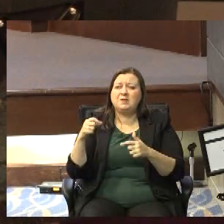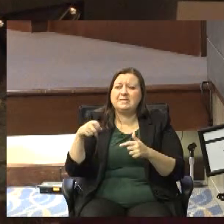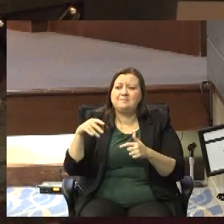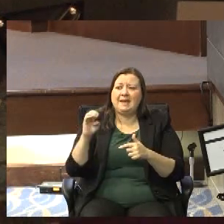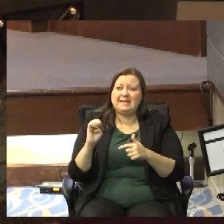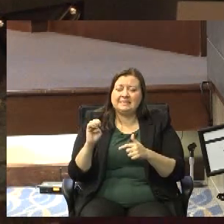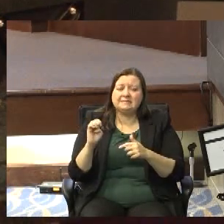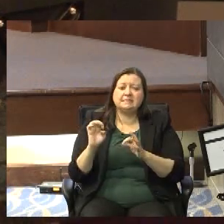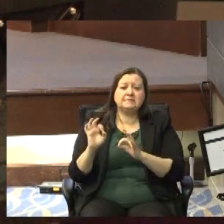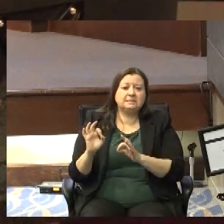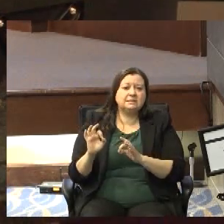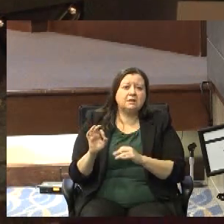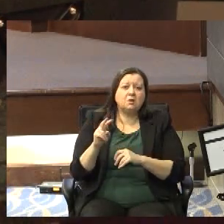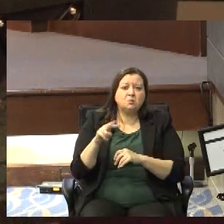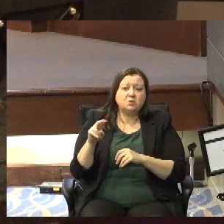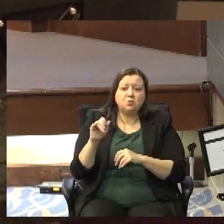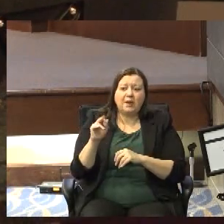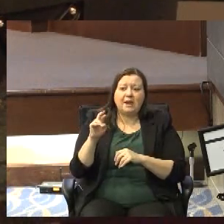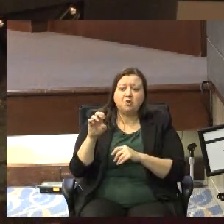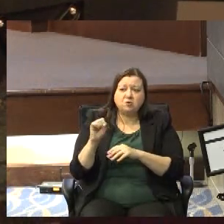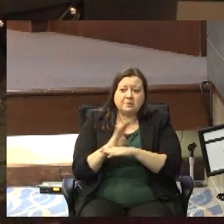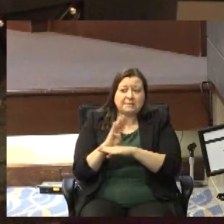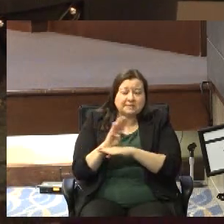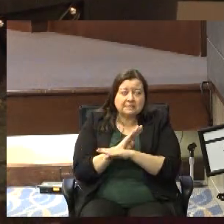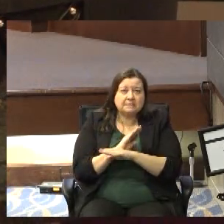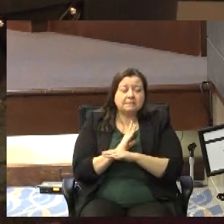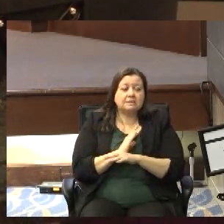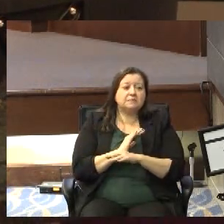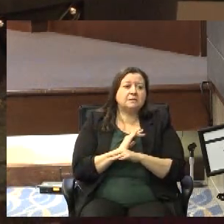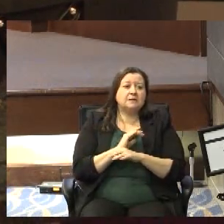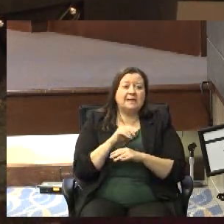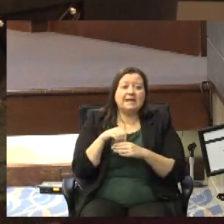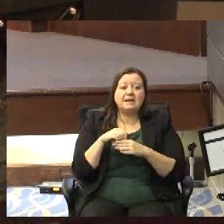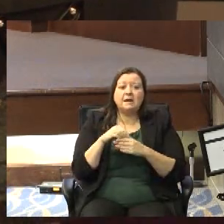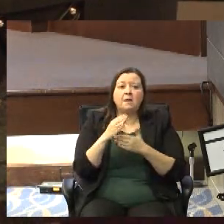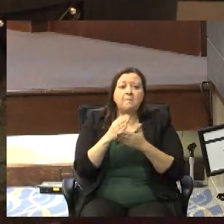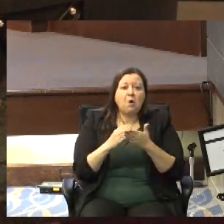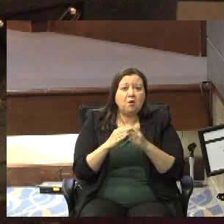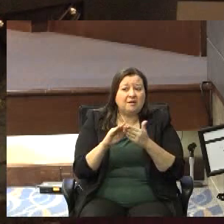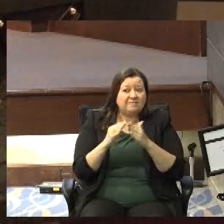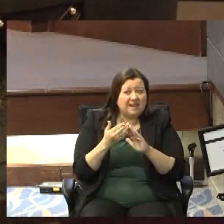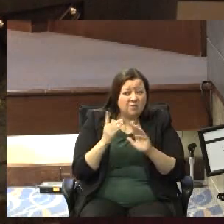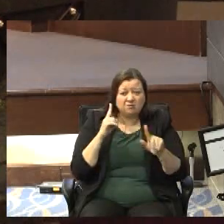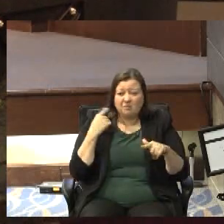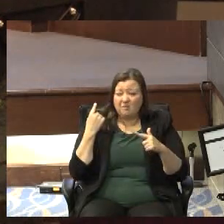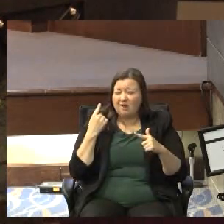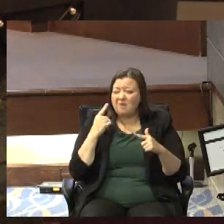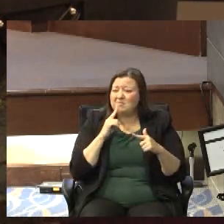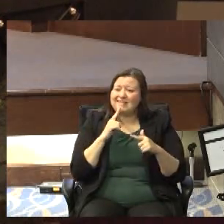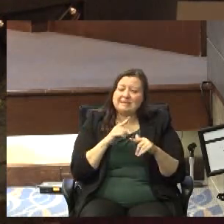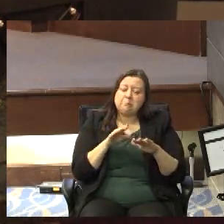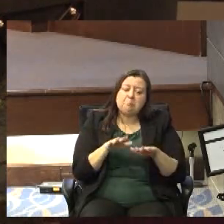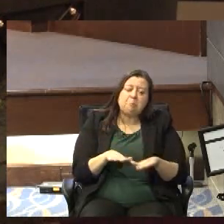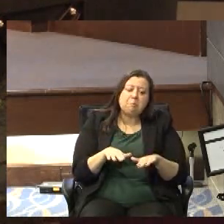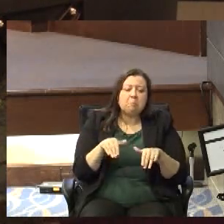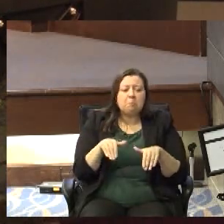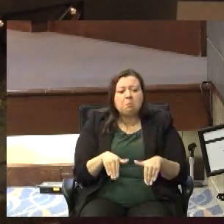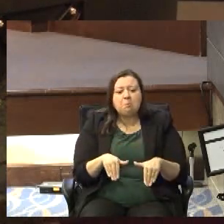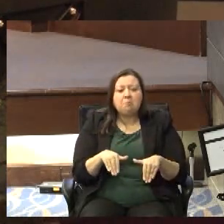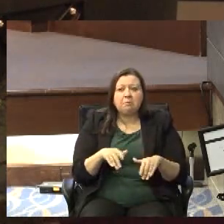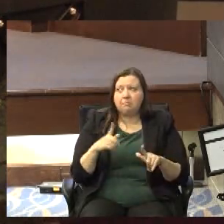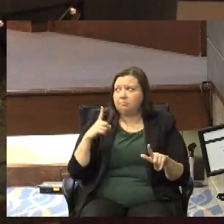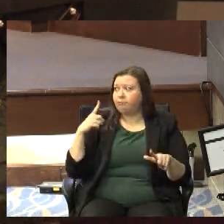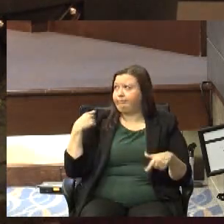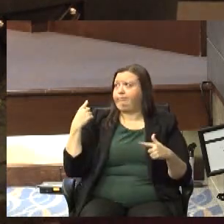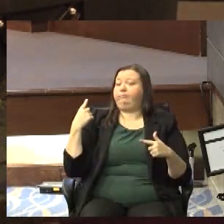love, 22 acres of commercial. So, and this is in a part of town that's kind of been hibernating, I guess, forever. You